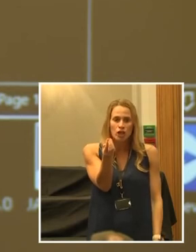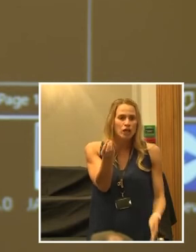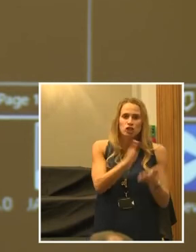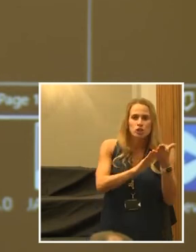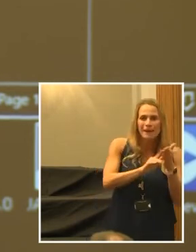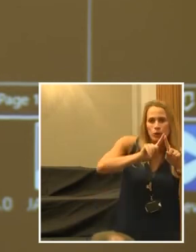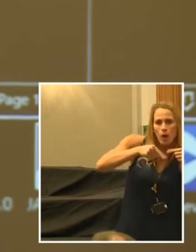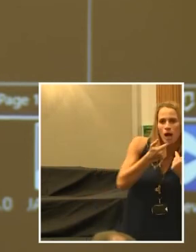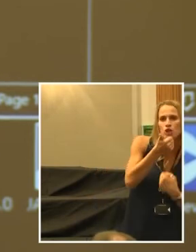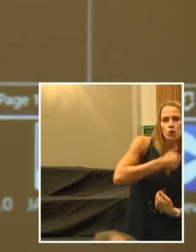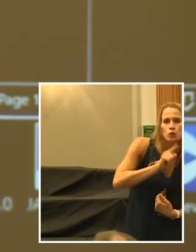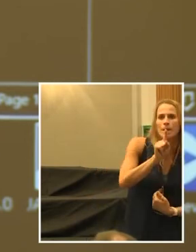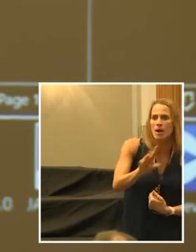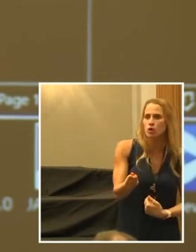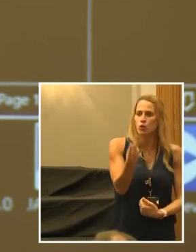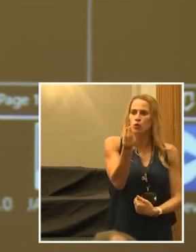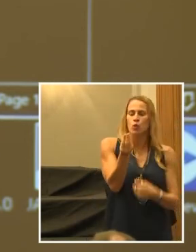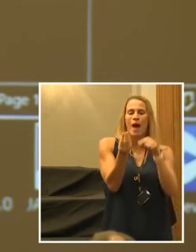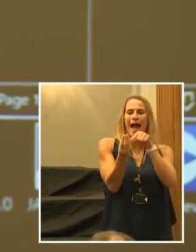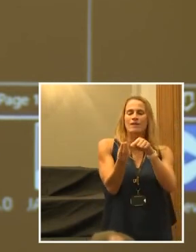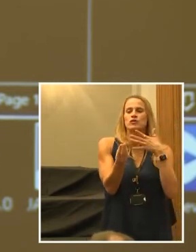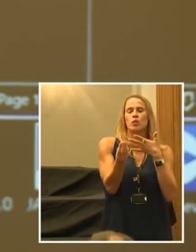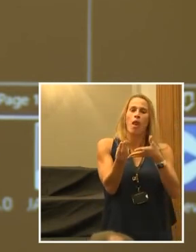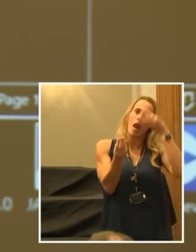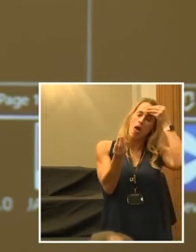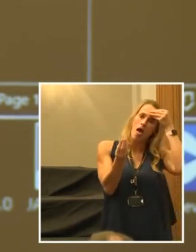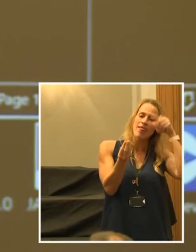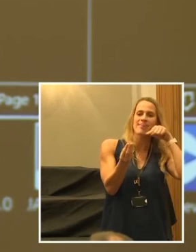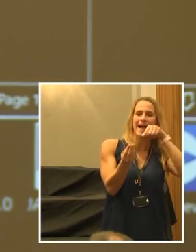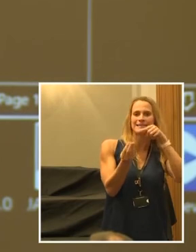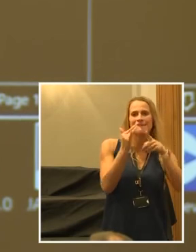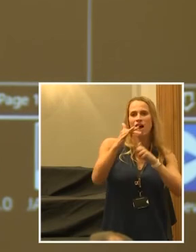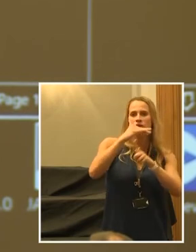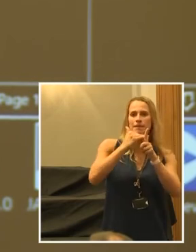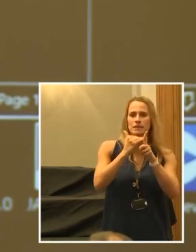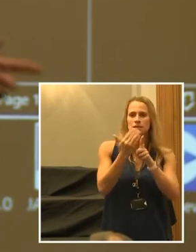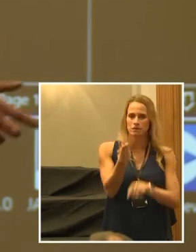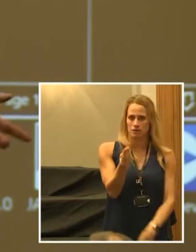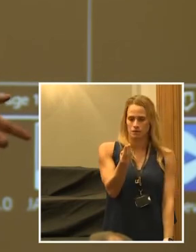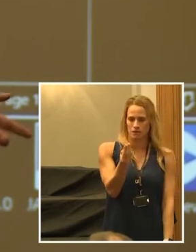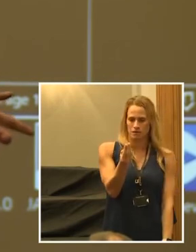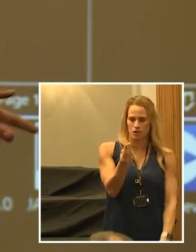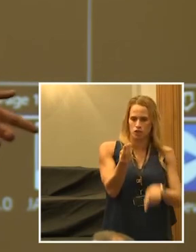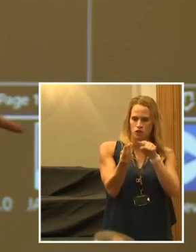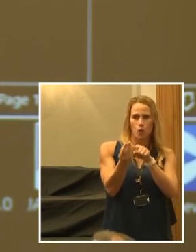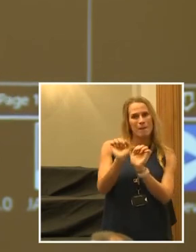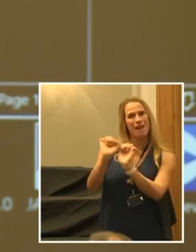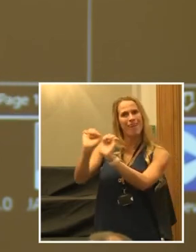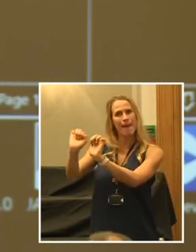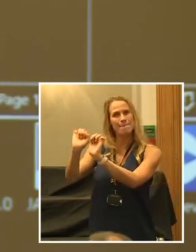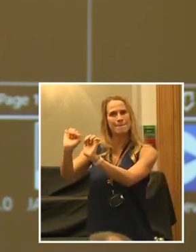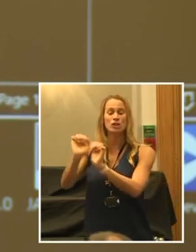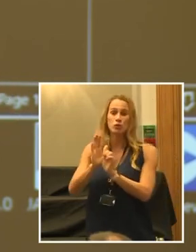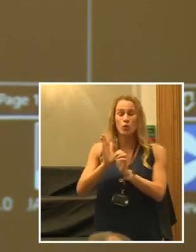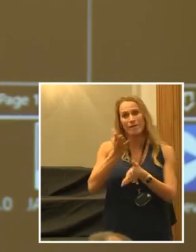of this technology, it works. But what happens is your kitchen is now someone else's kitchen and you have to spend that